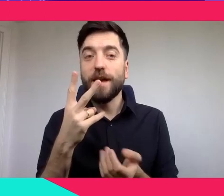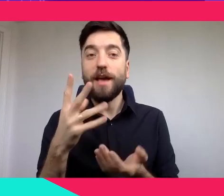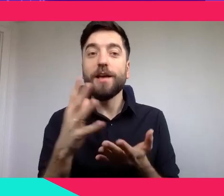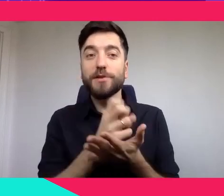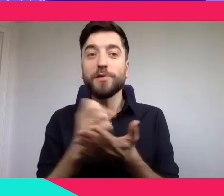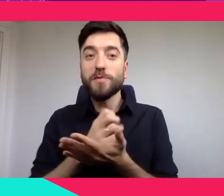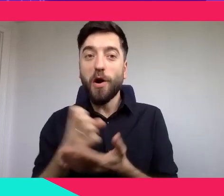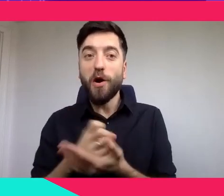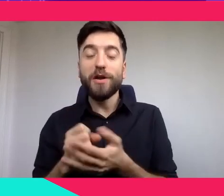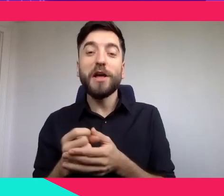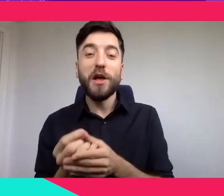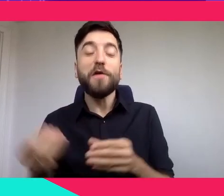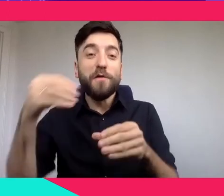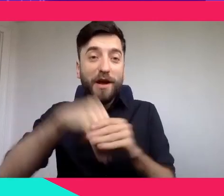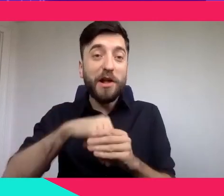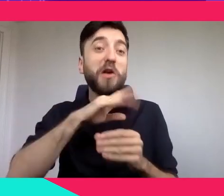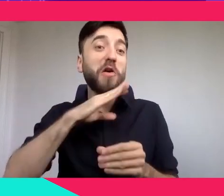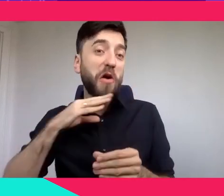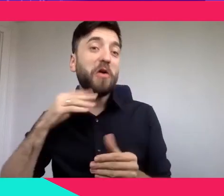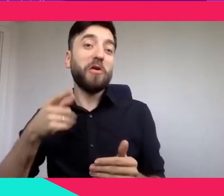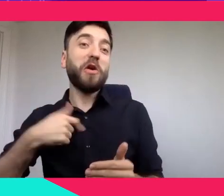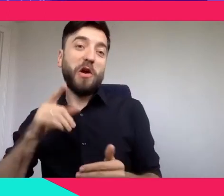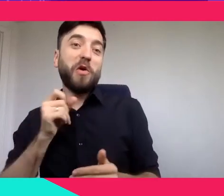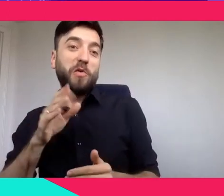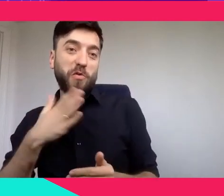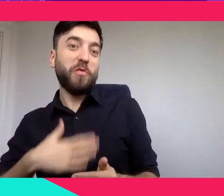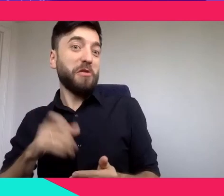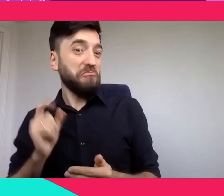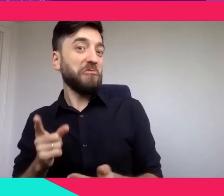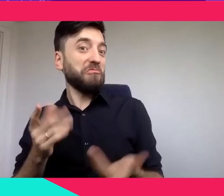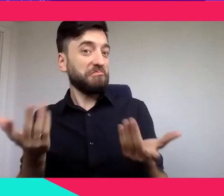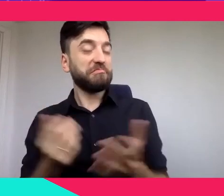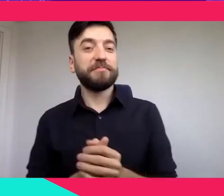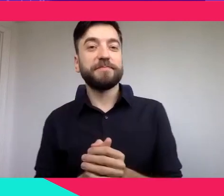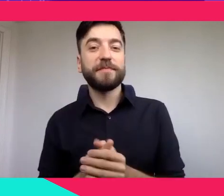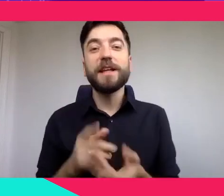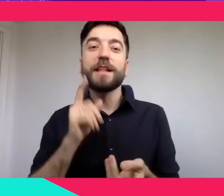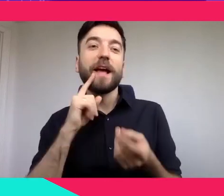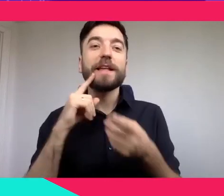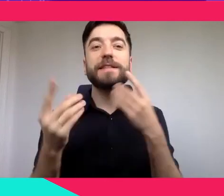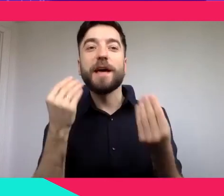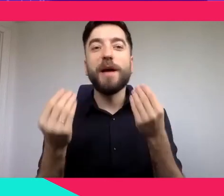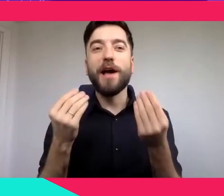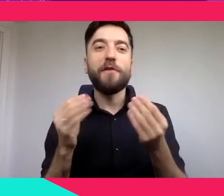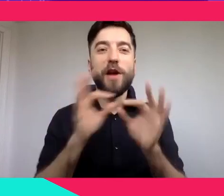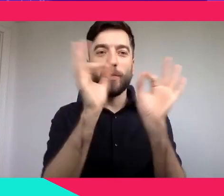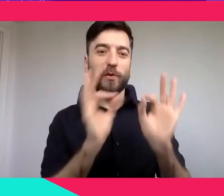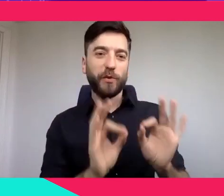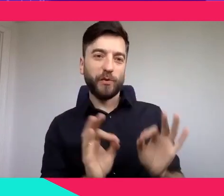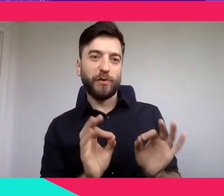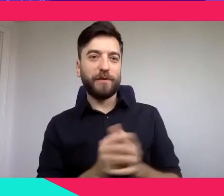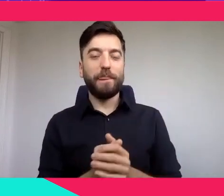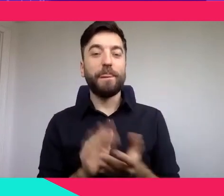and playful way to look into an art collection. Another thing is that we have